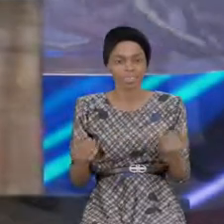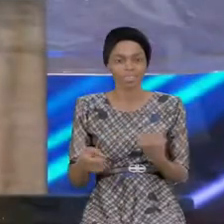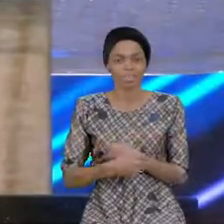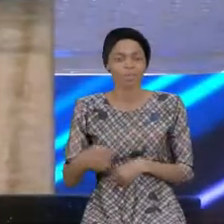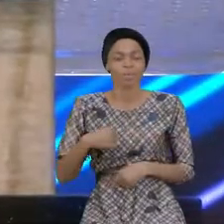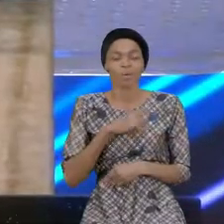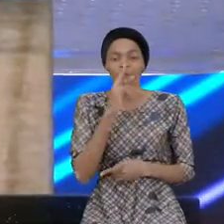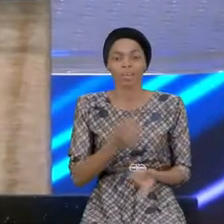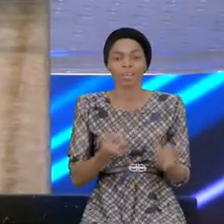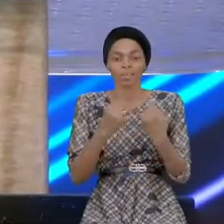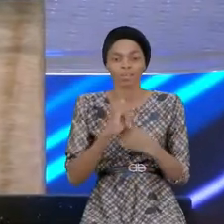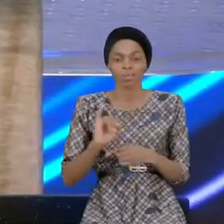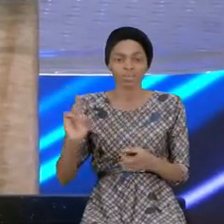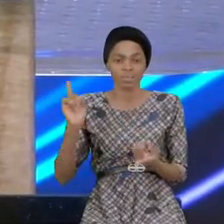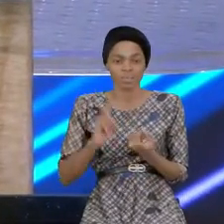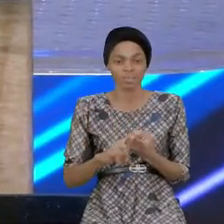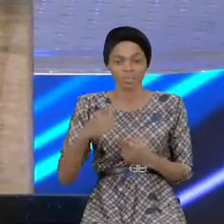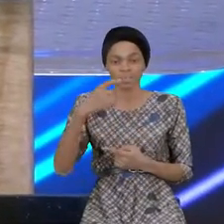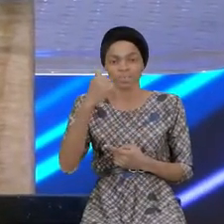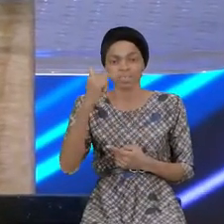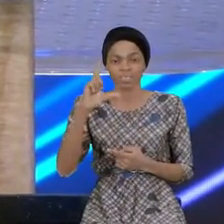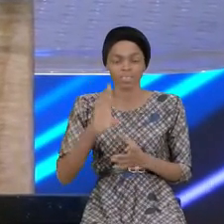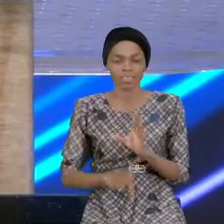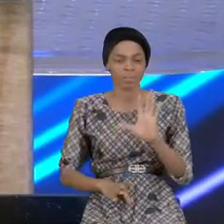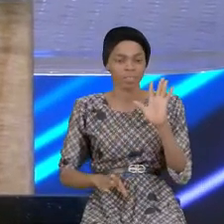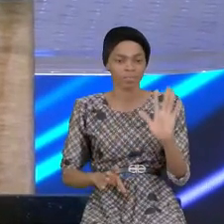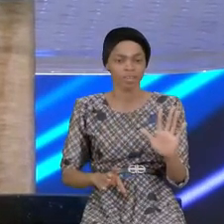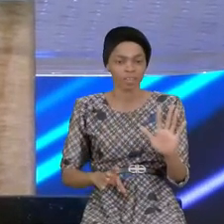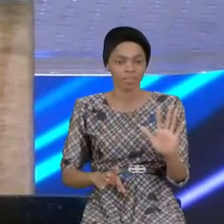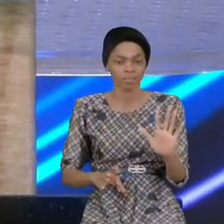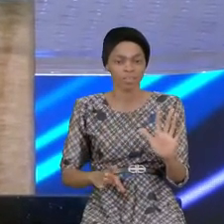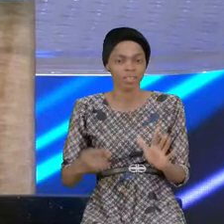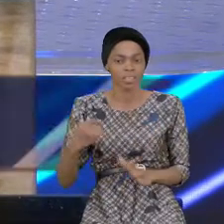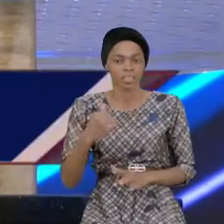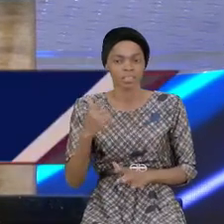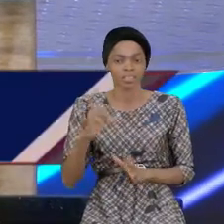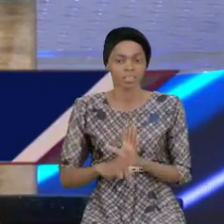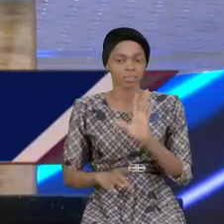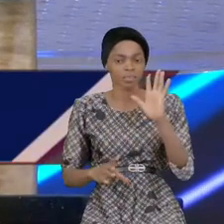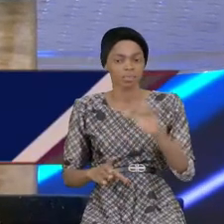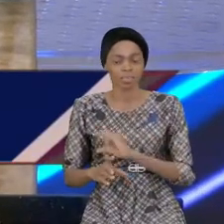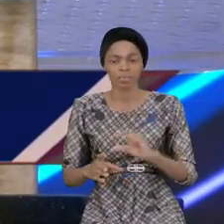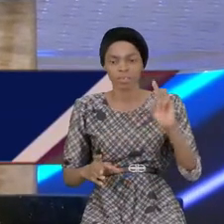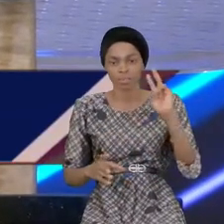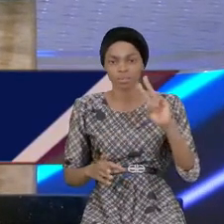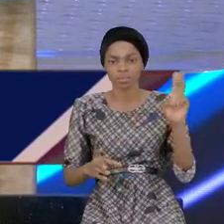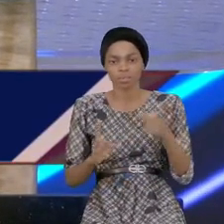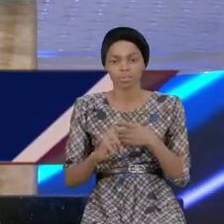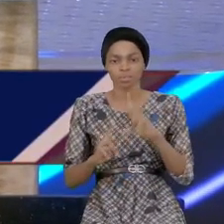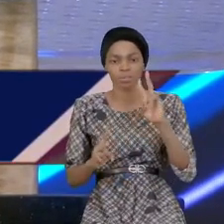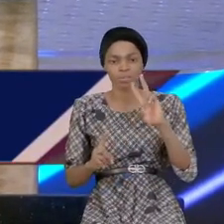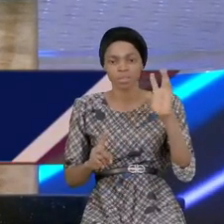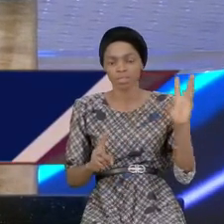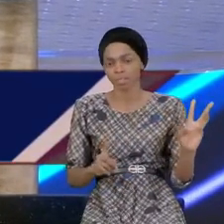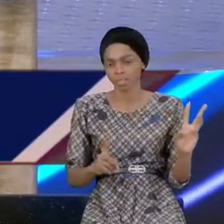to Galatians chapter 5. I was studying from verse 22 all through to verse